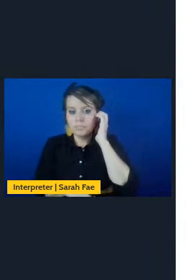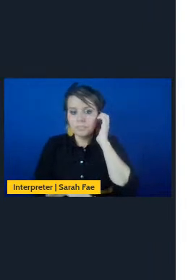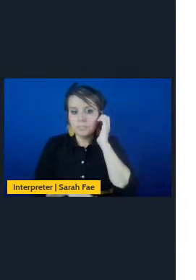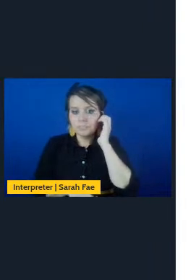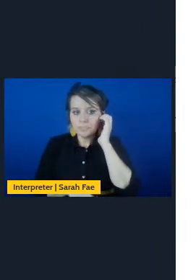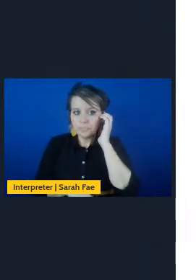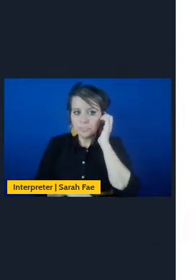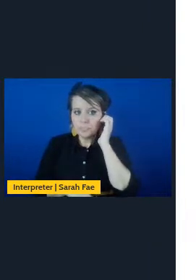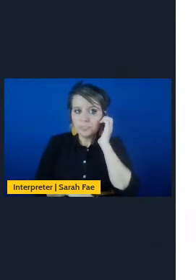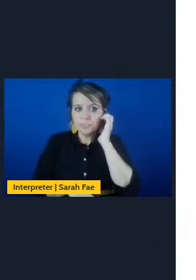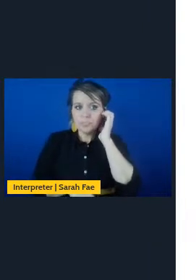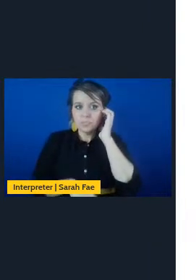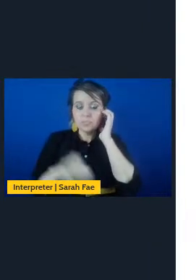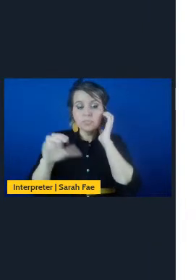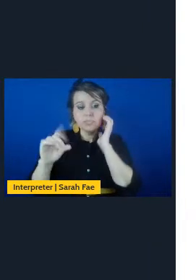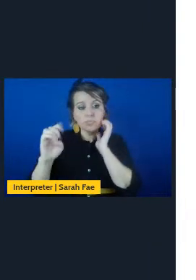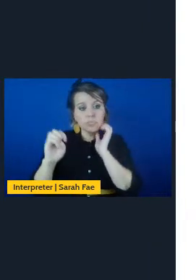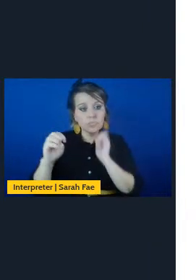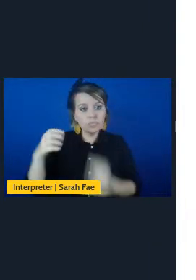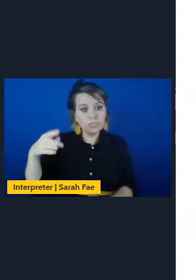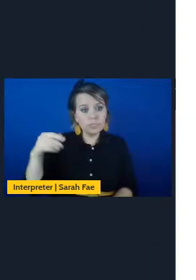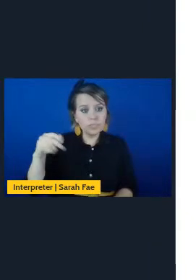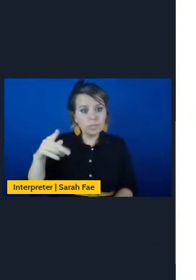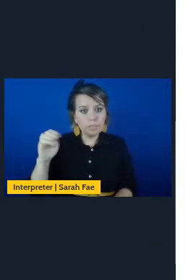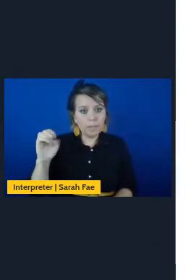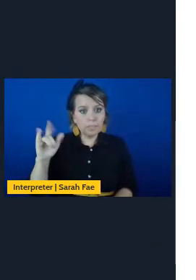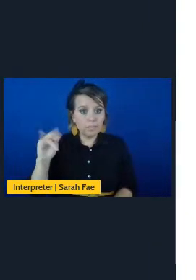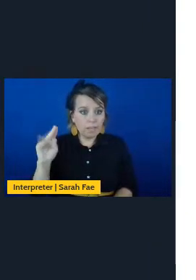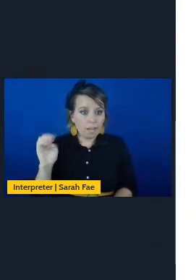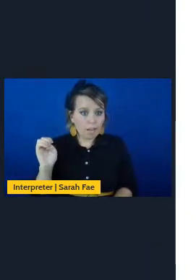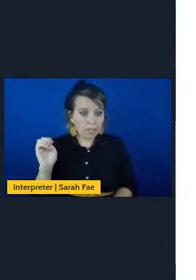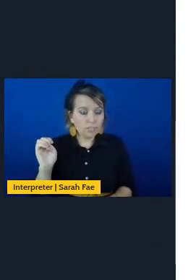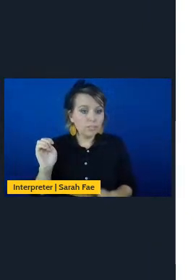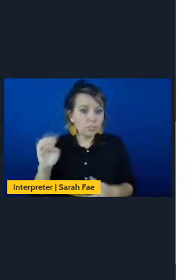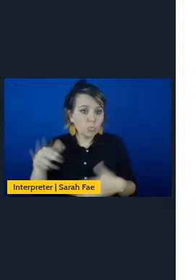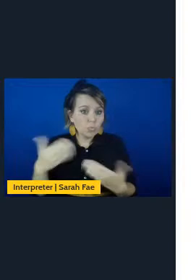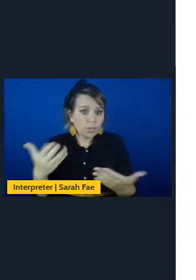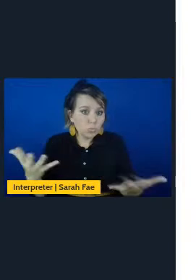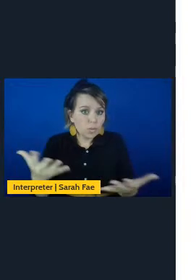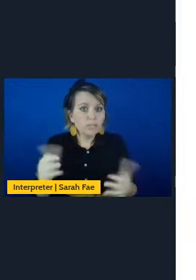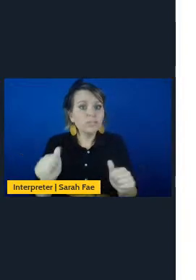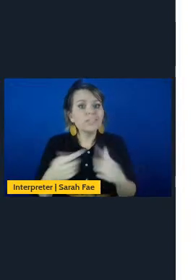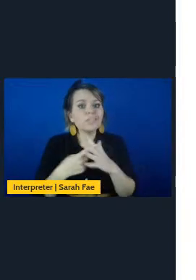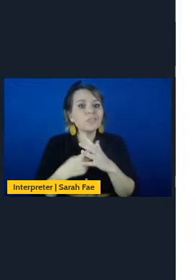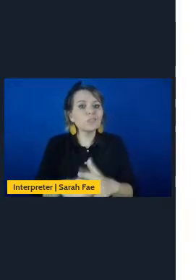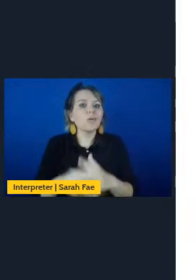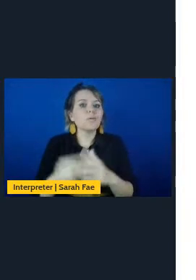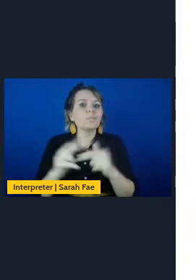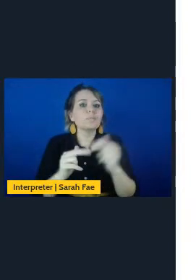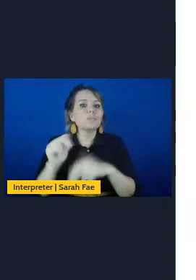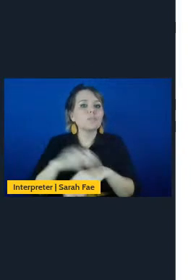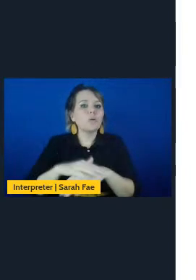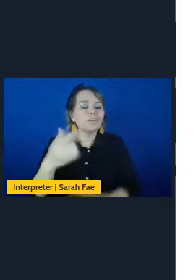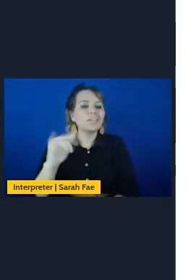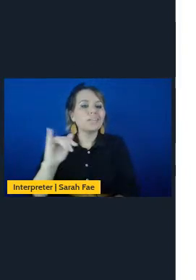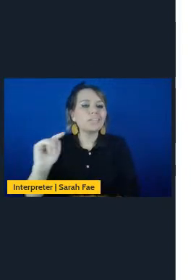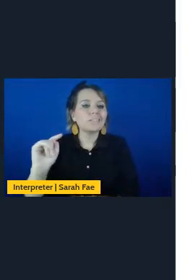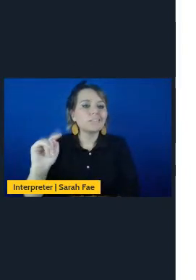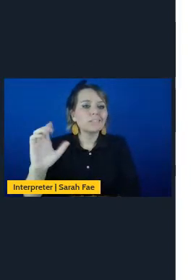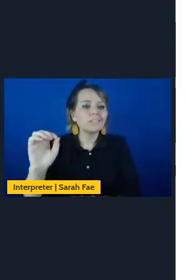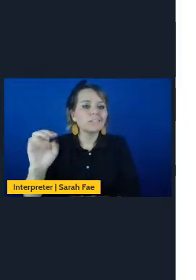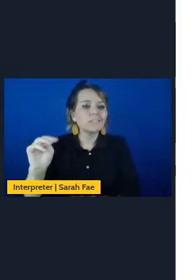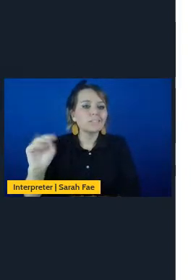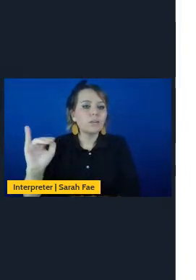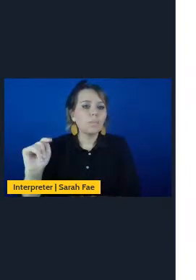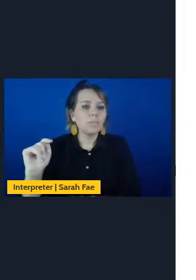pipeline provides, it can start build on Git commit. So whenever we push a new commit to the